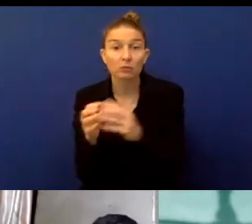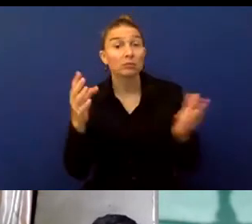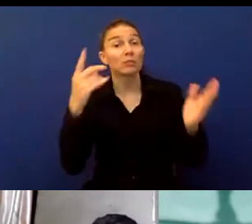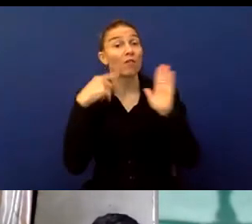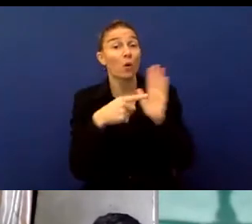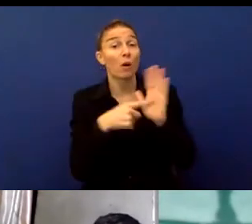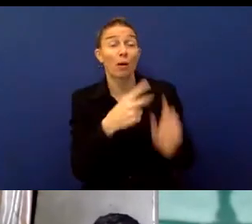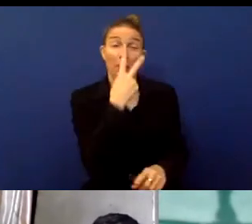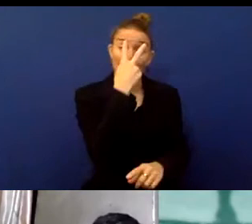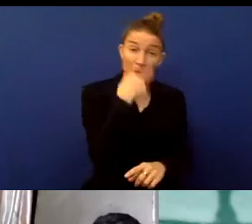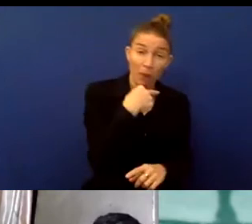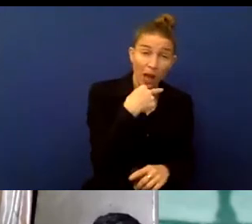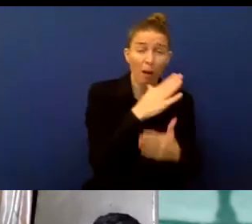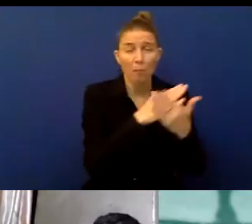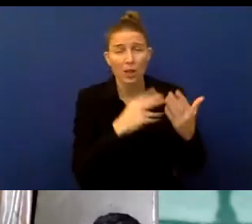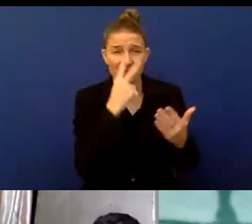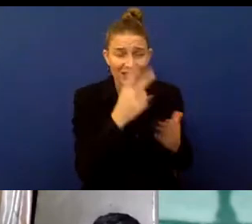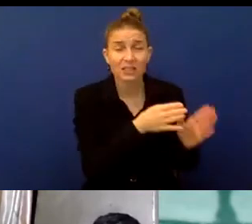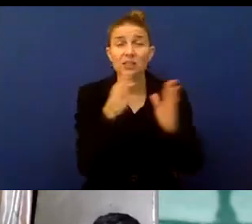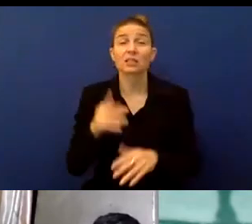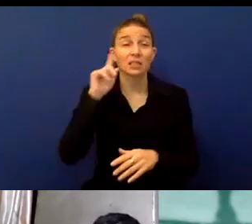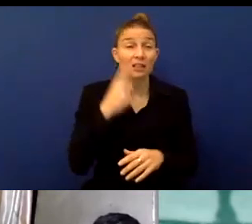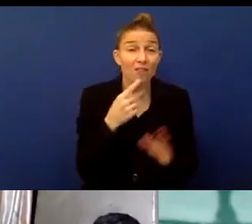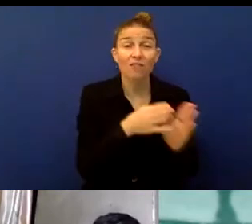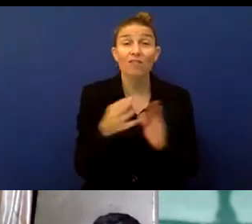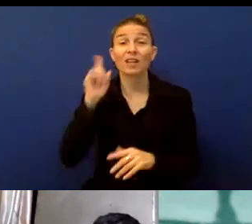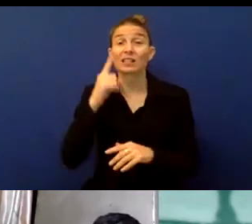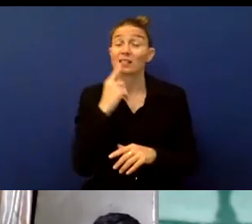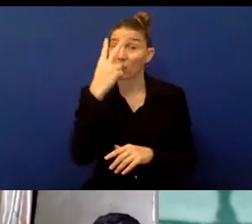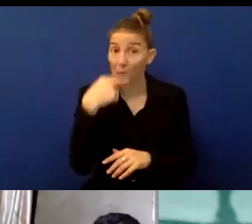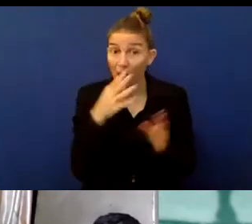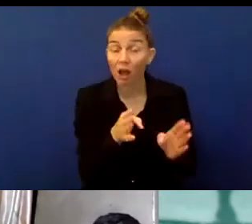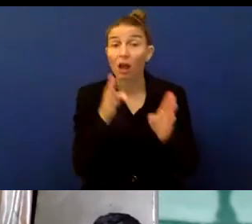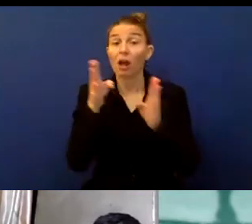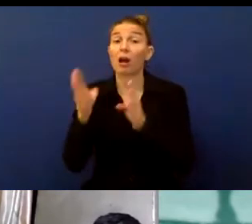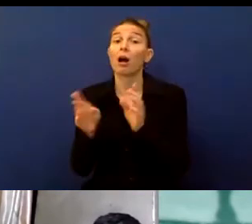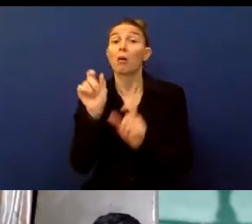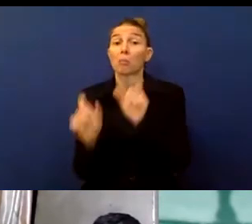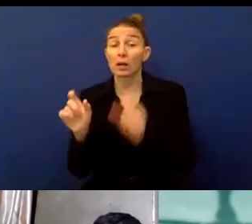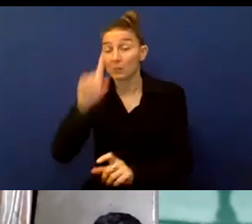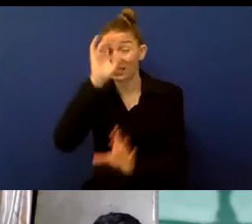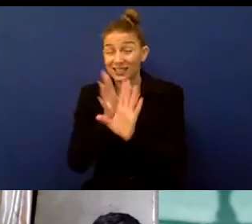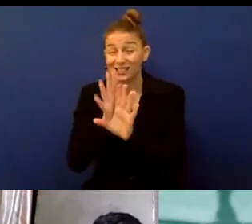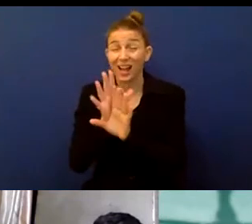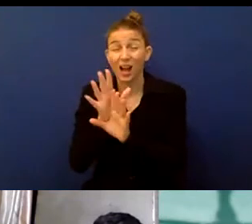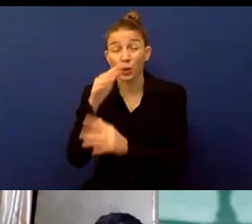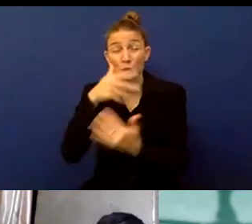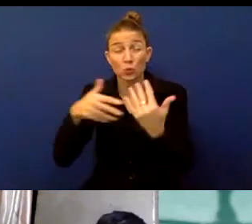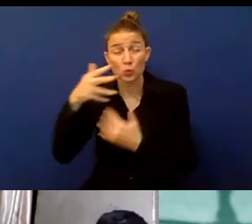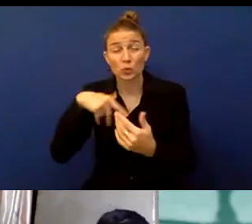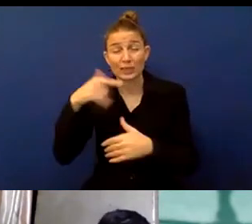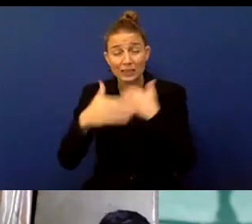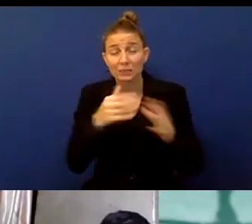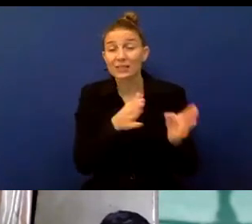partially sighted people, also deaf people, deaf-blind people. We have persons with psychosocial disabilities, persons with